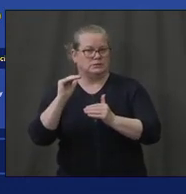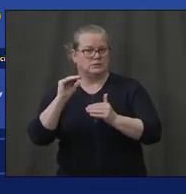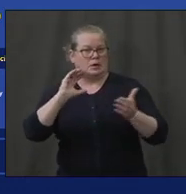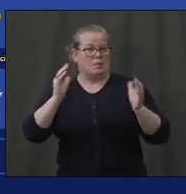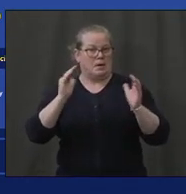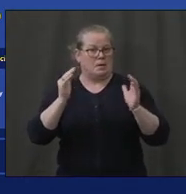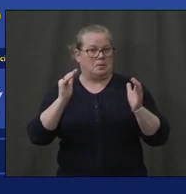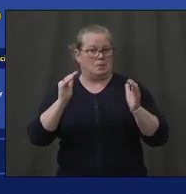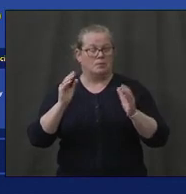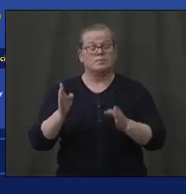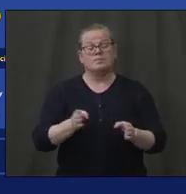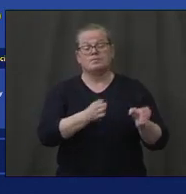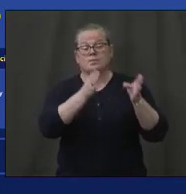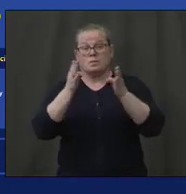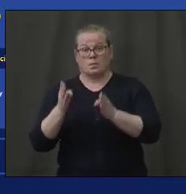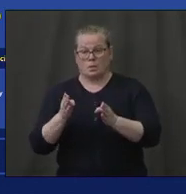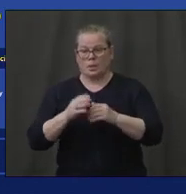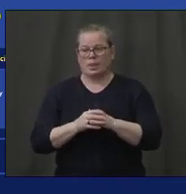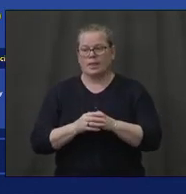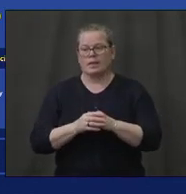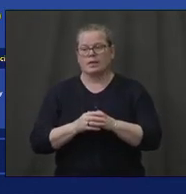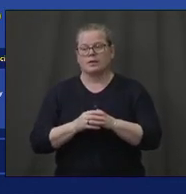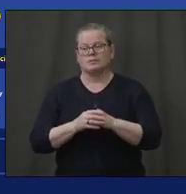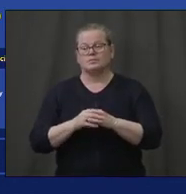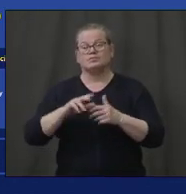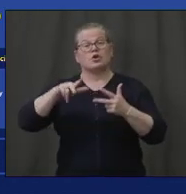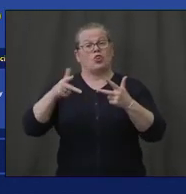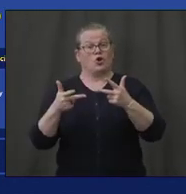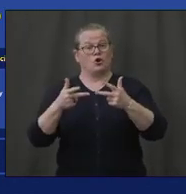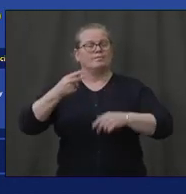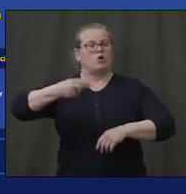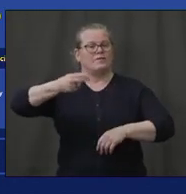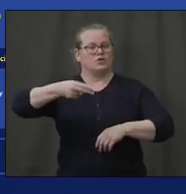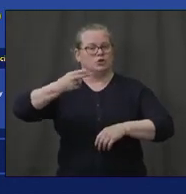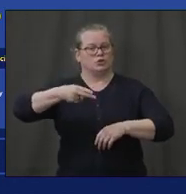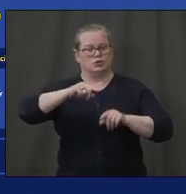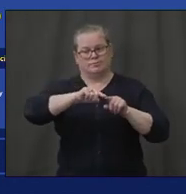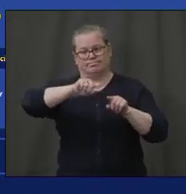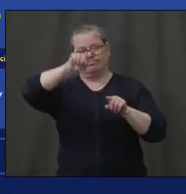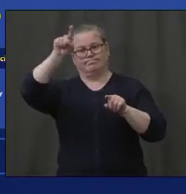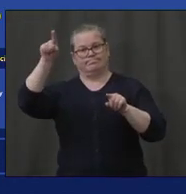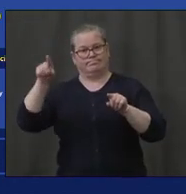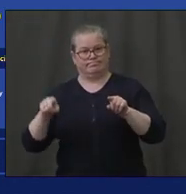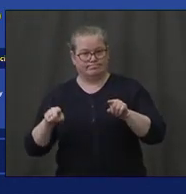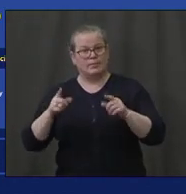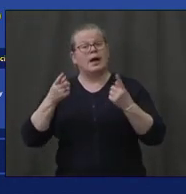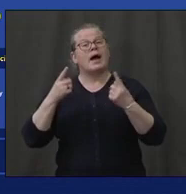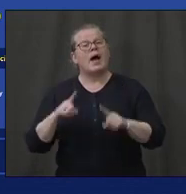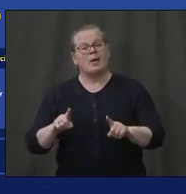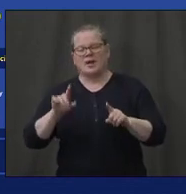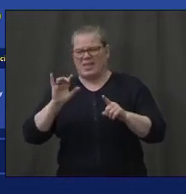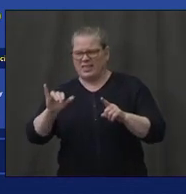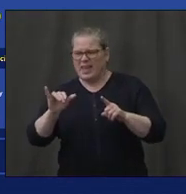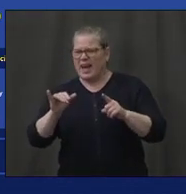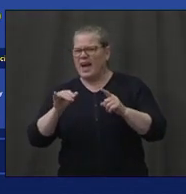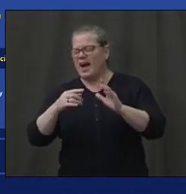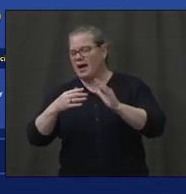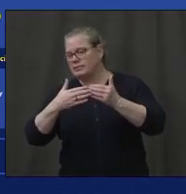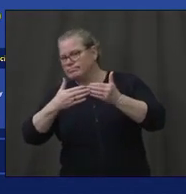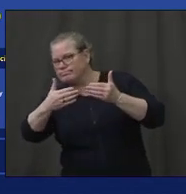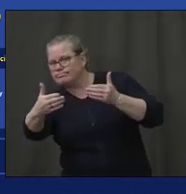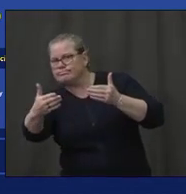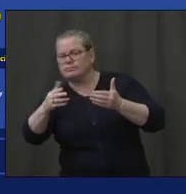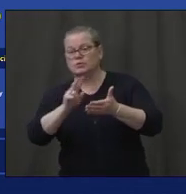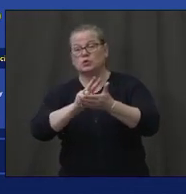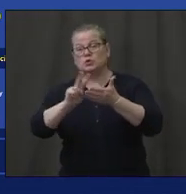Our next slide is Hartford County. Again, out another 2.5 weeks. Again, the peak is less.